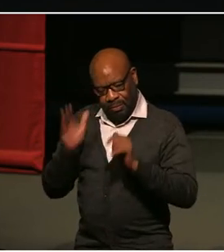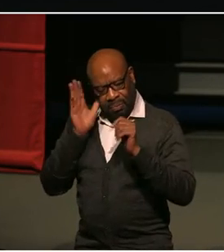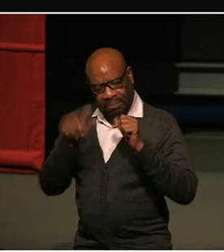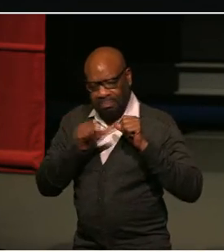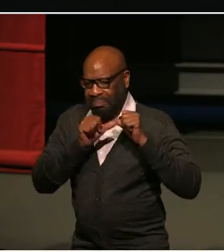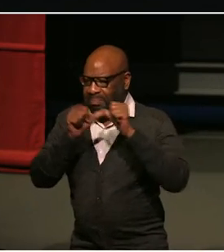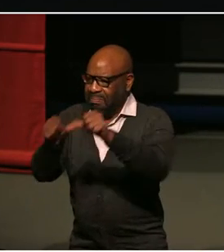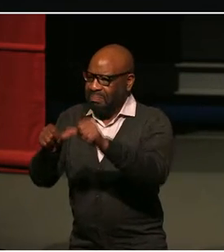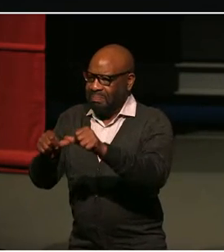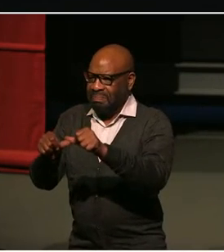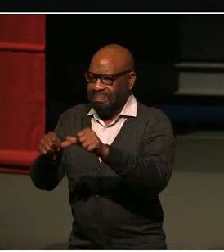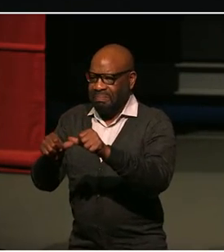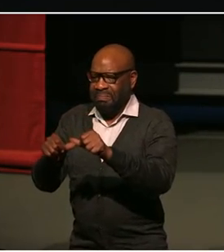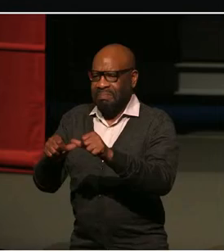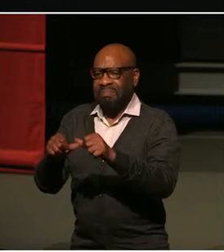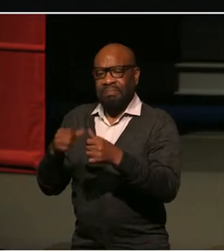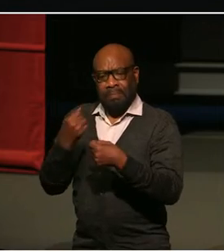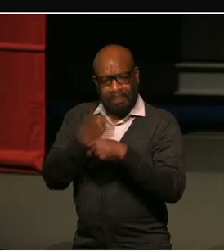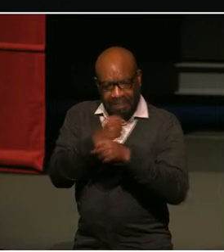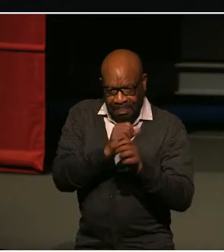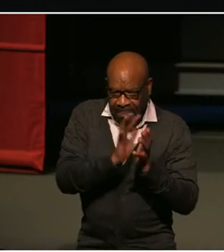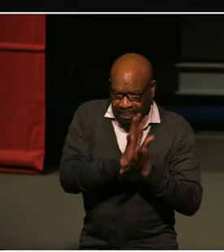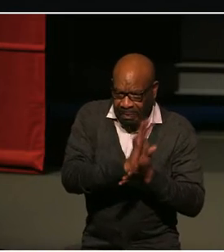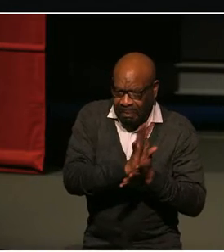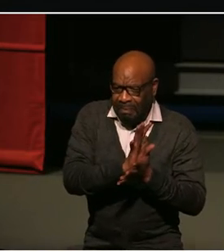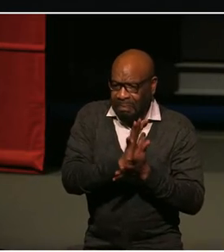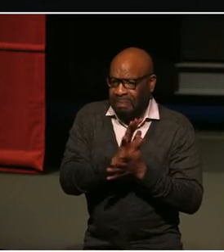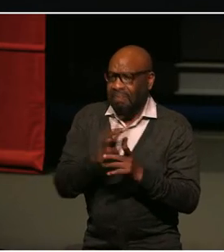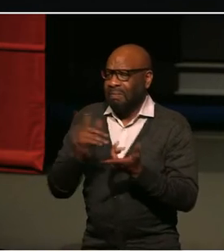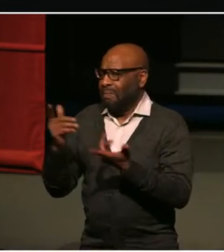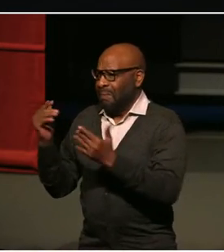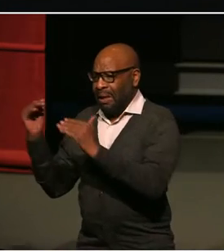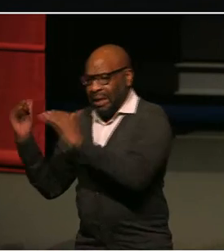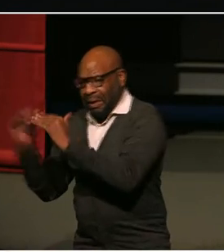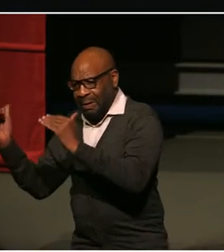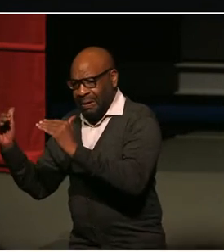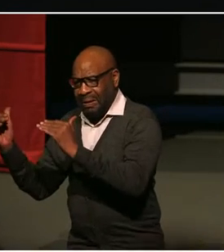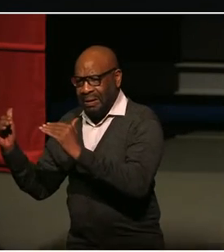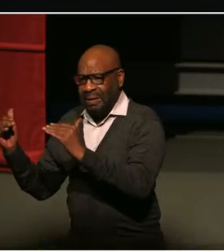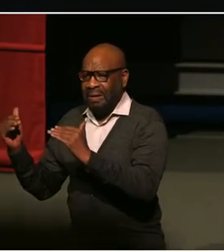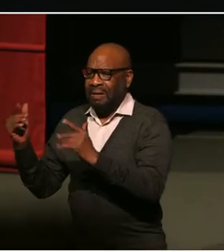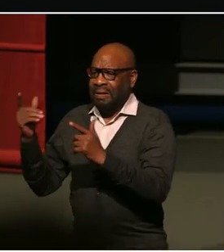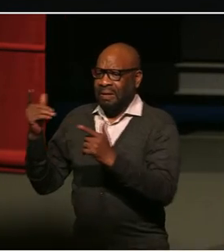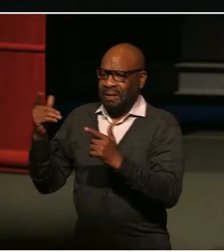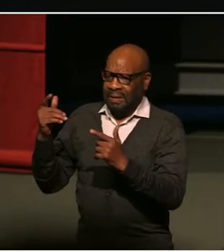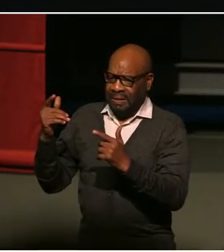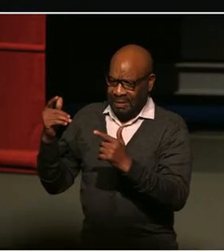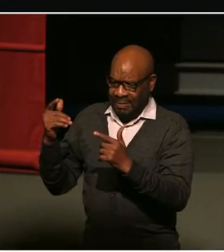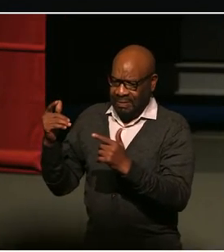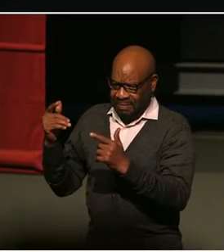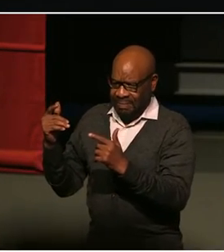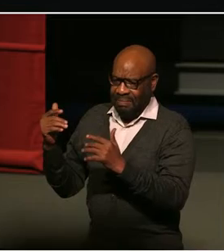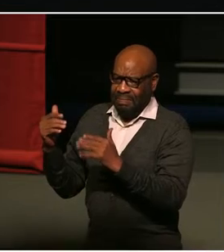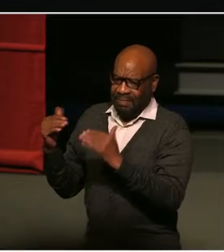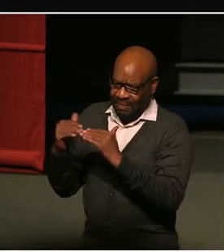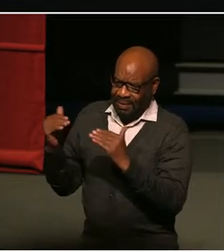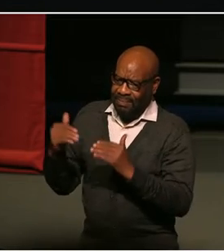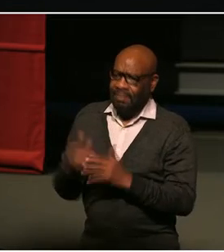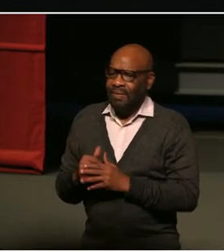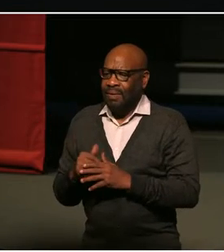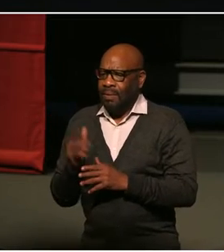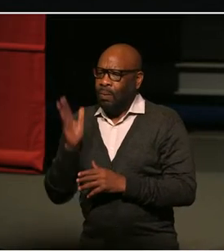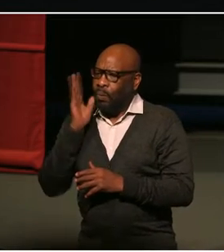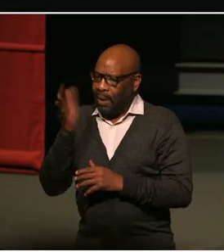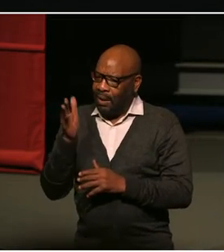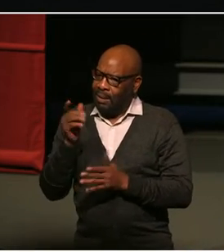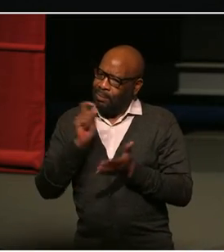to amplify equity and justice. We are so grateful to you for writing history with the Academy once